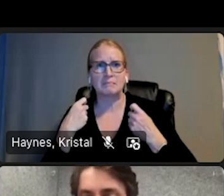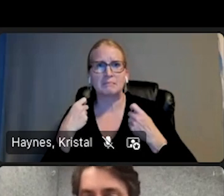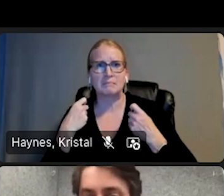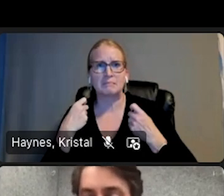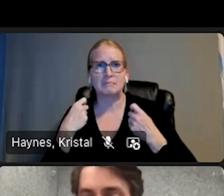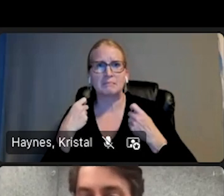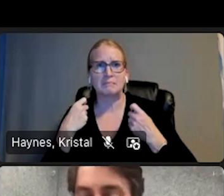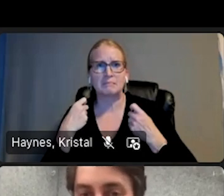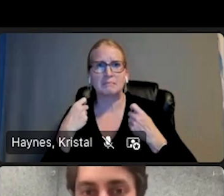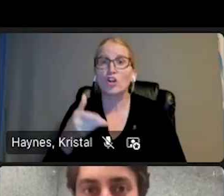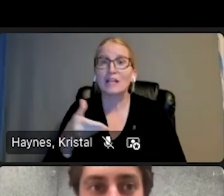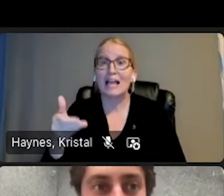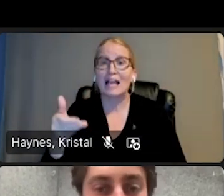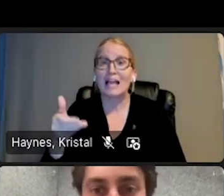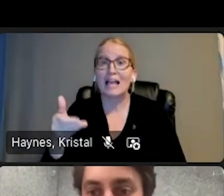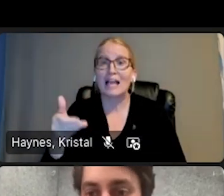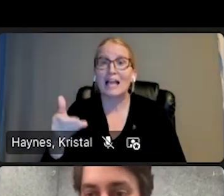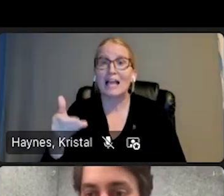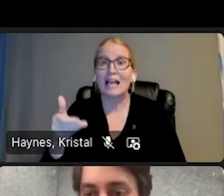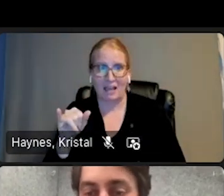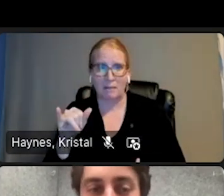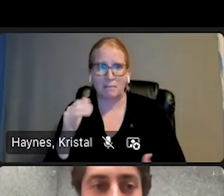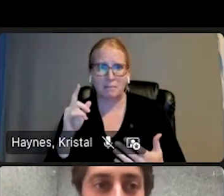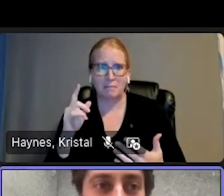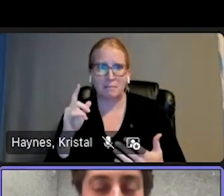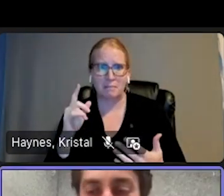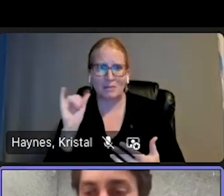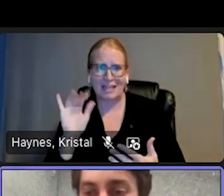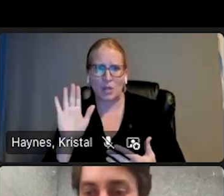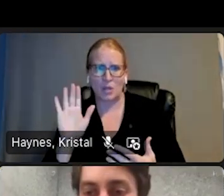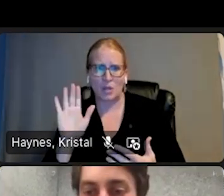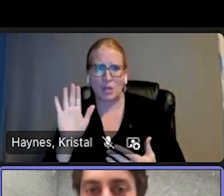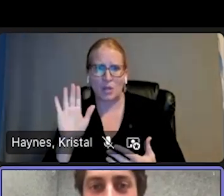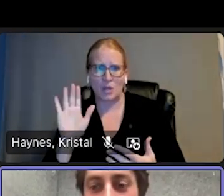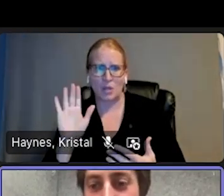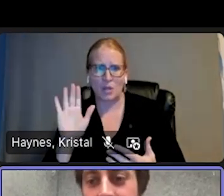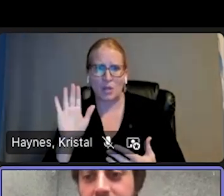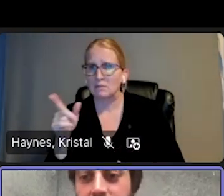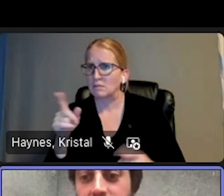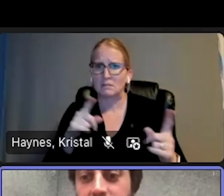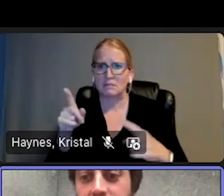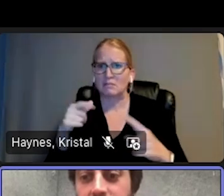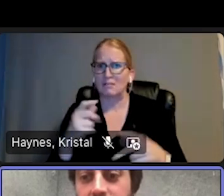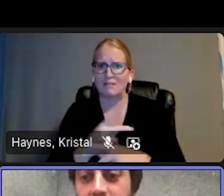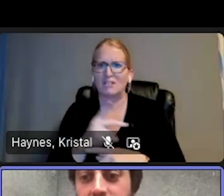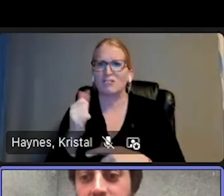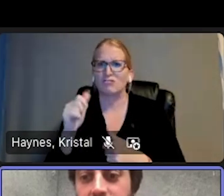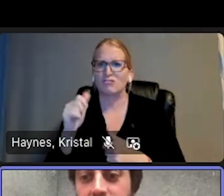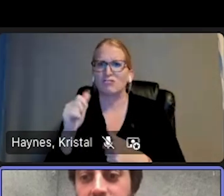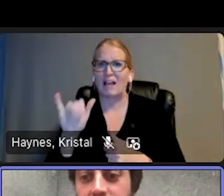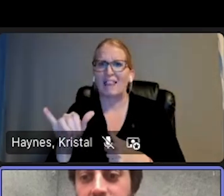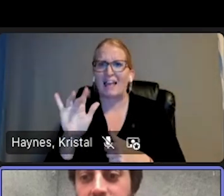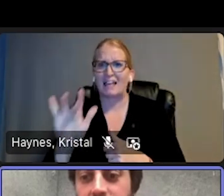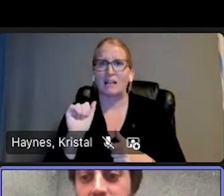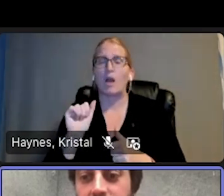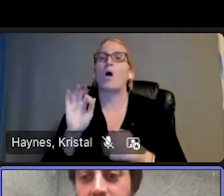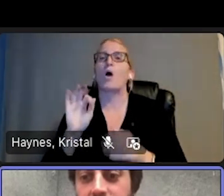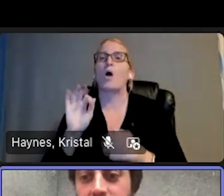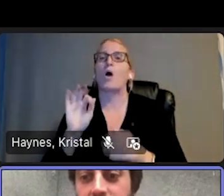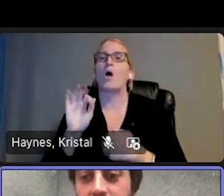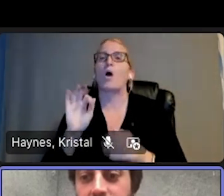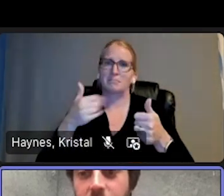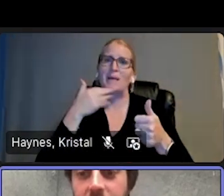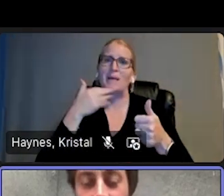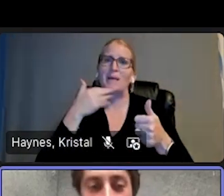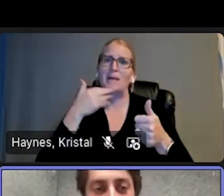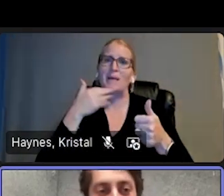No, sure. Okay, give that a shot and see what. That'd be great. Perfect. Okay, and Hunter, I can still see you, so